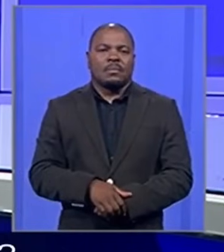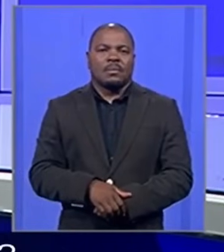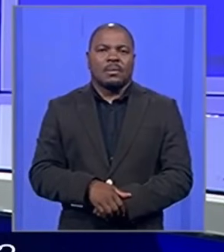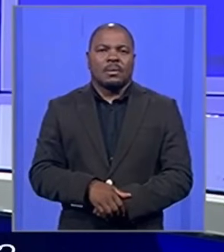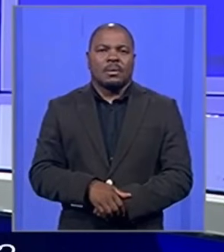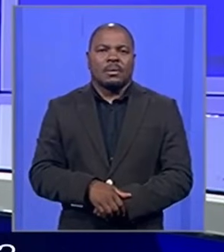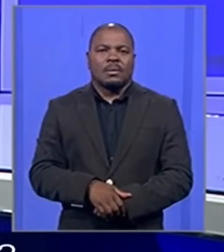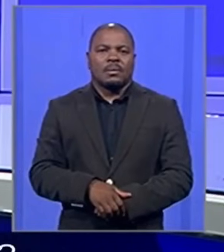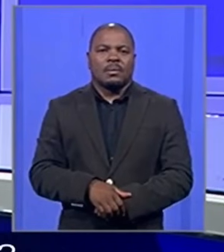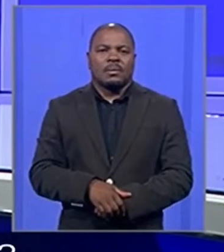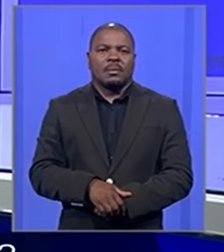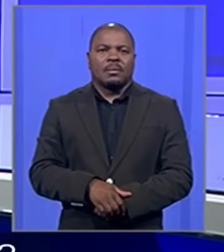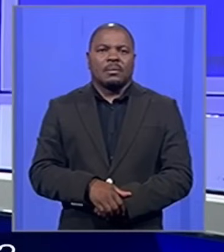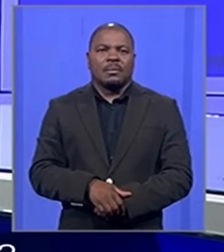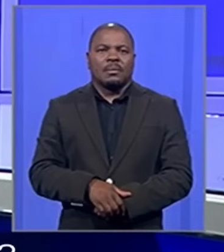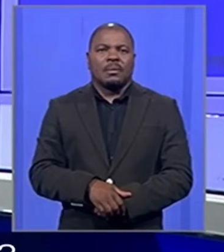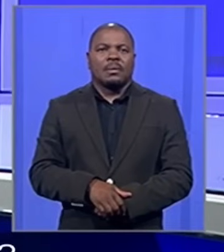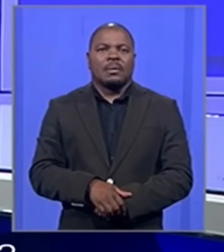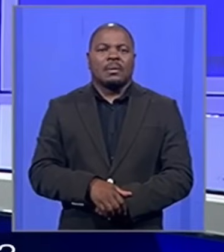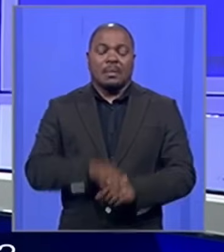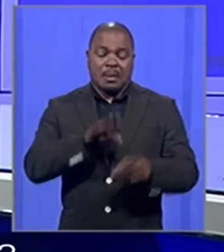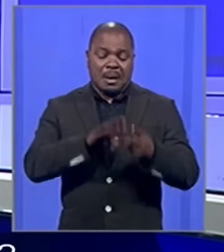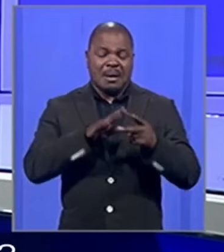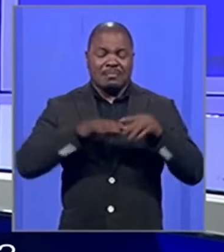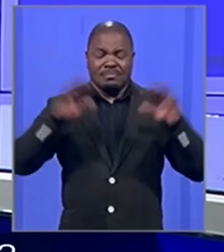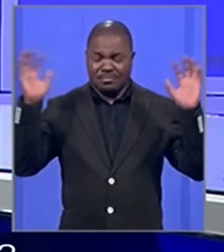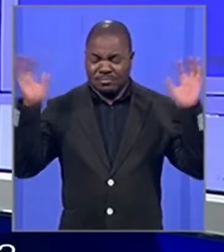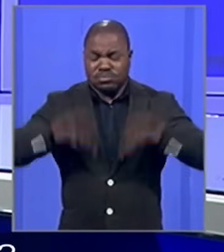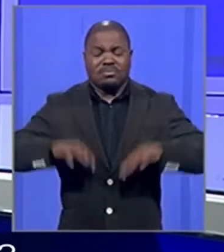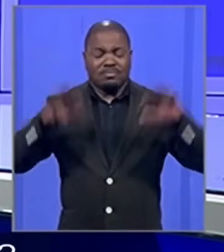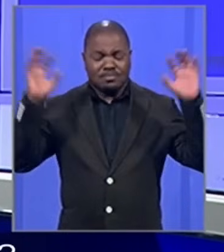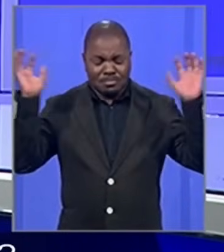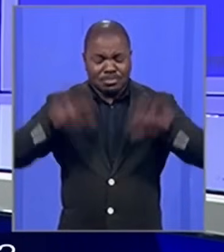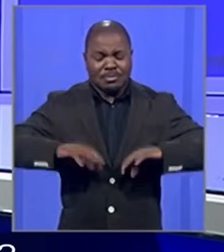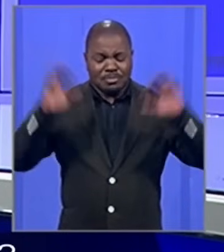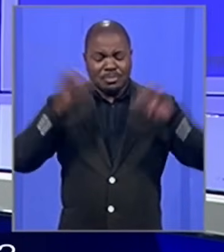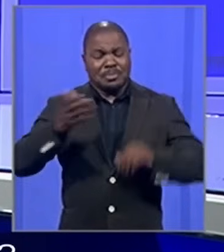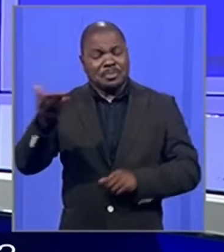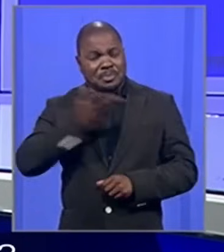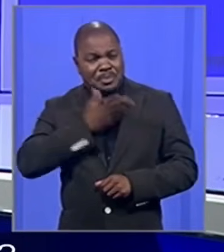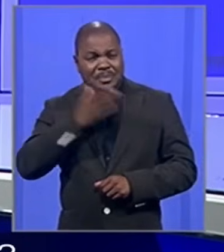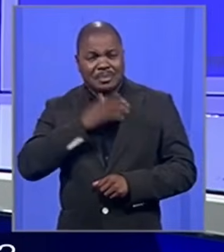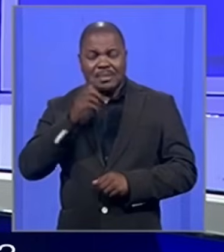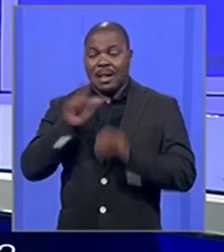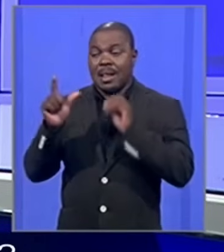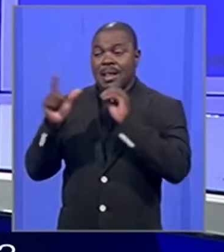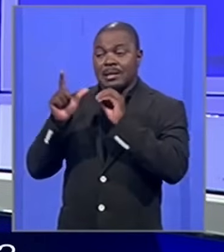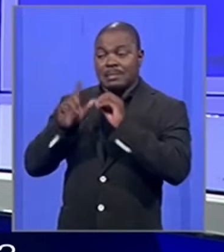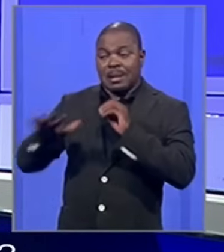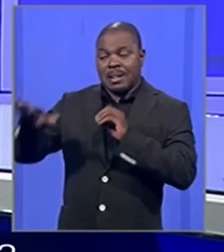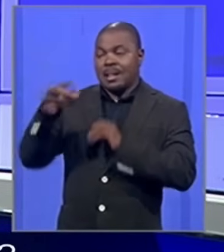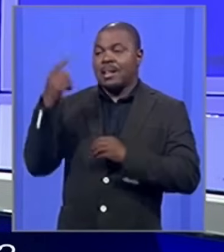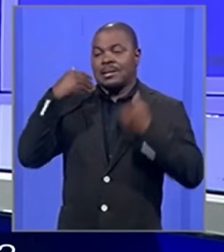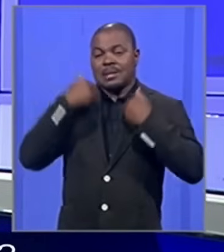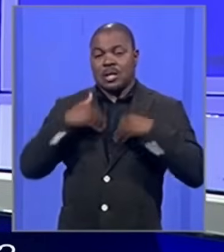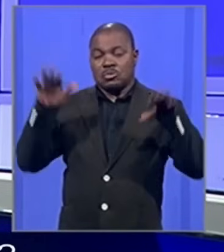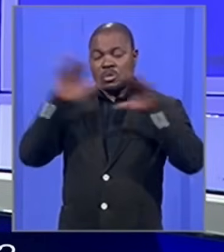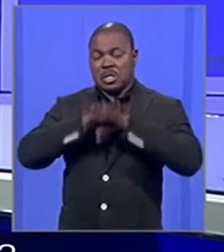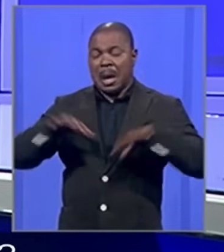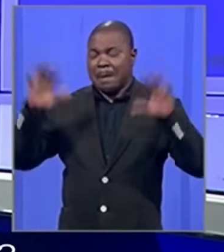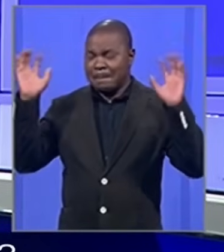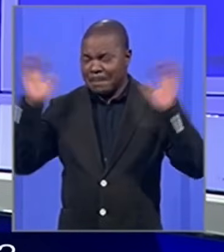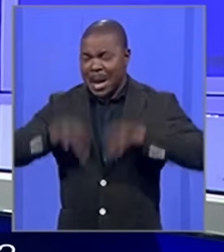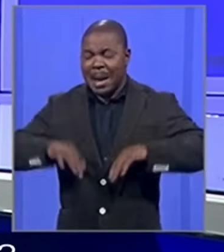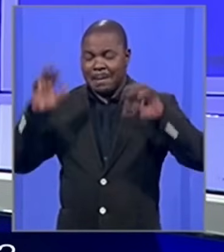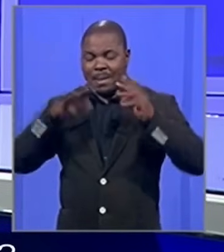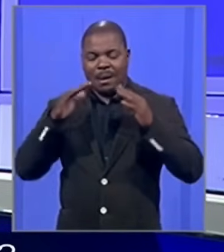Sometharo tshwarelo. Dipula tse di maatla le merwalela di tlhasetse Lady Smith Sontaga o fetileng bosigo tsa